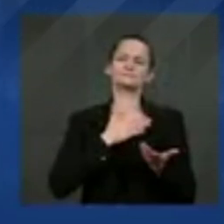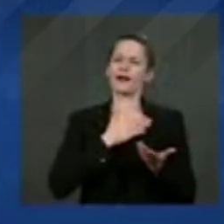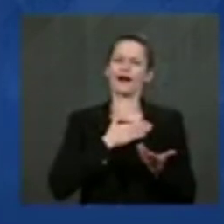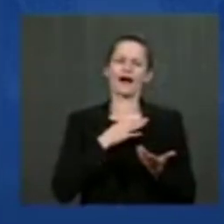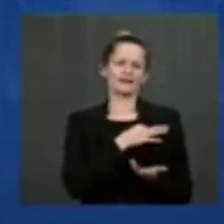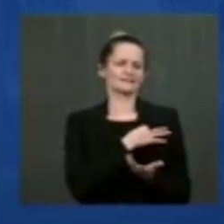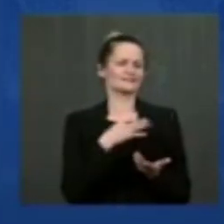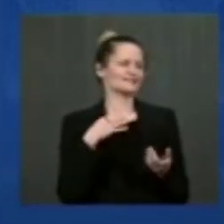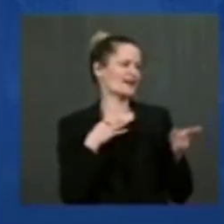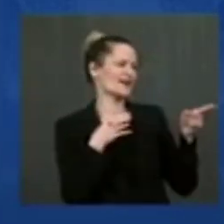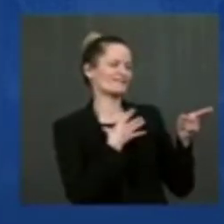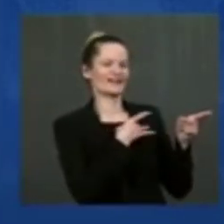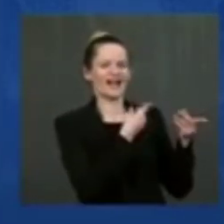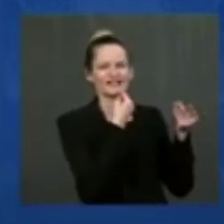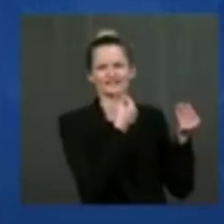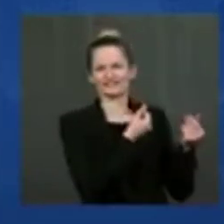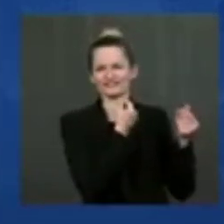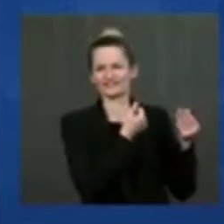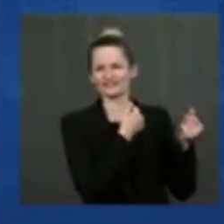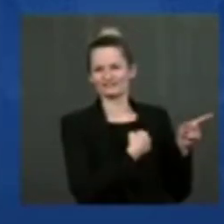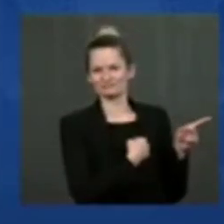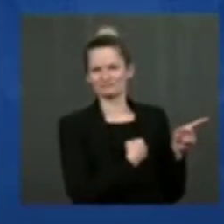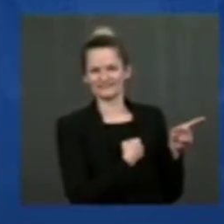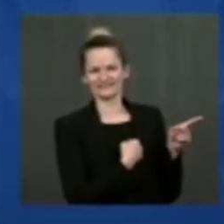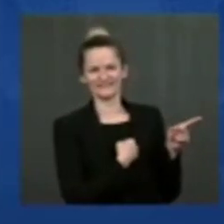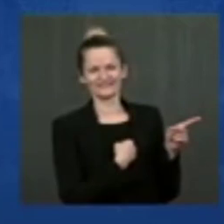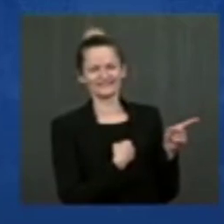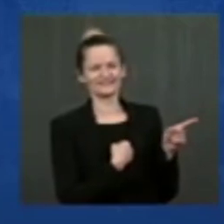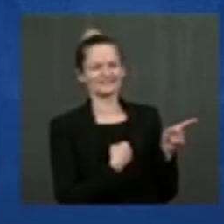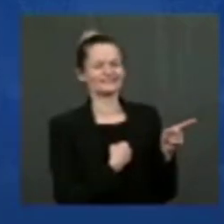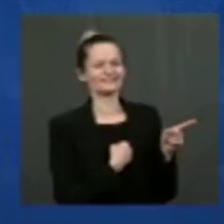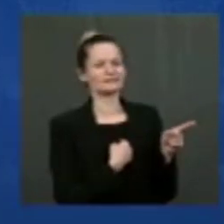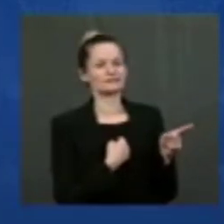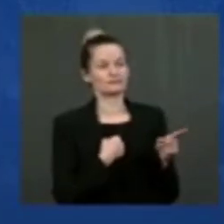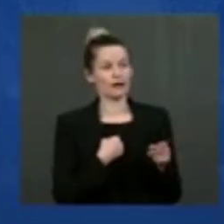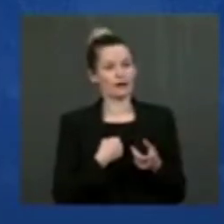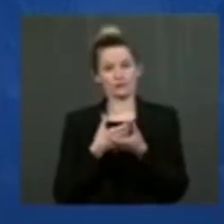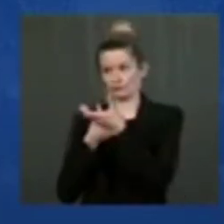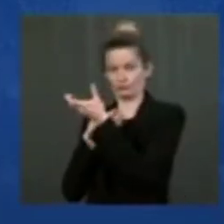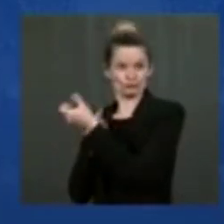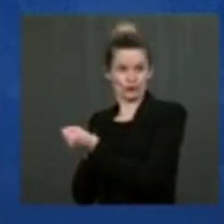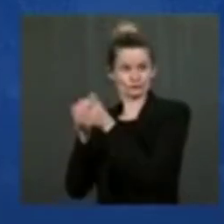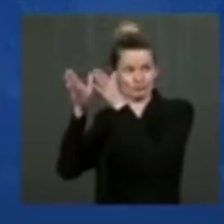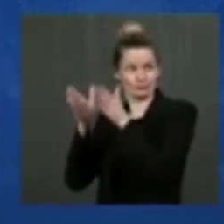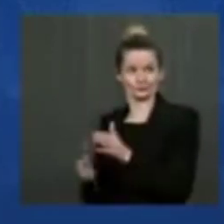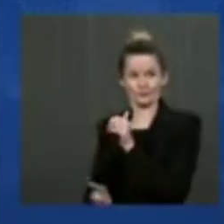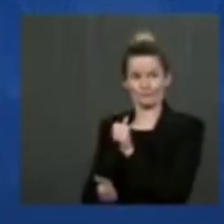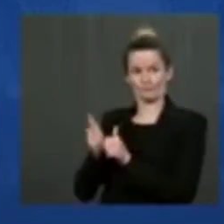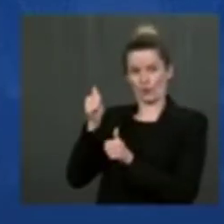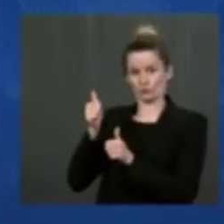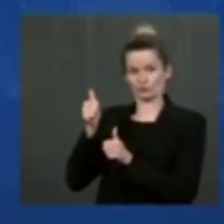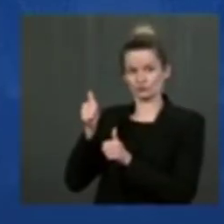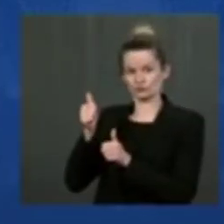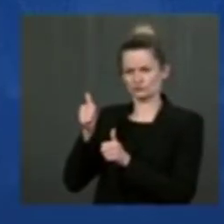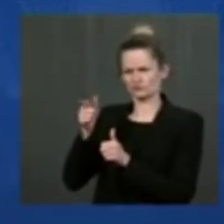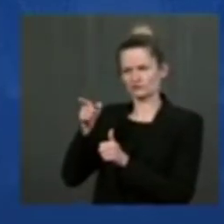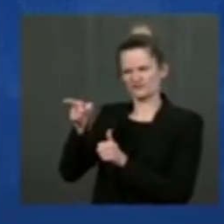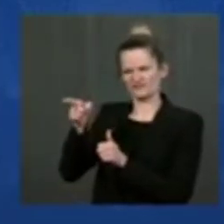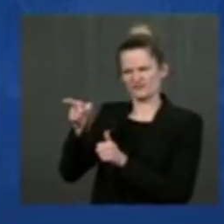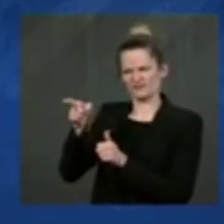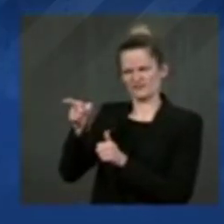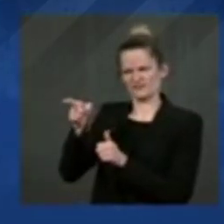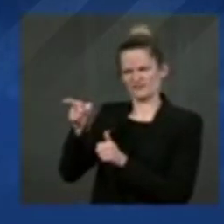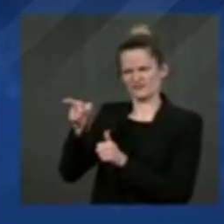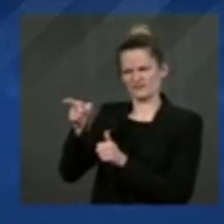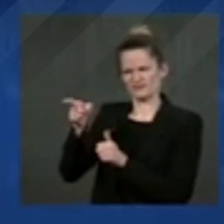I trust the person most who arrives at the right decision when it starts in their gut.